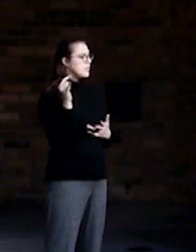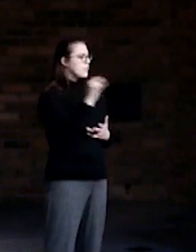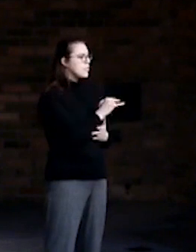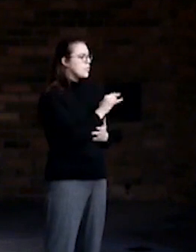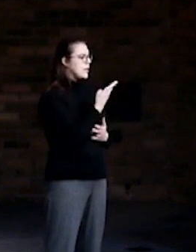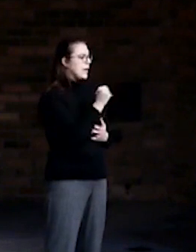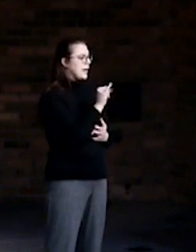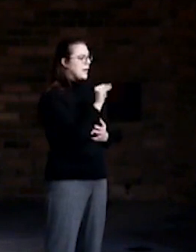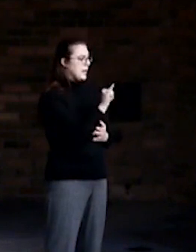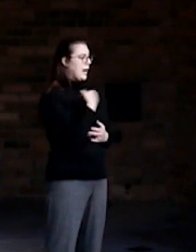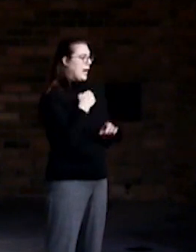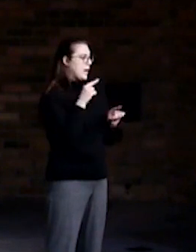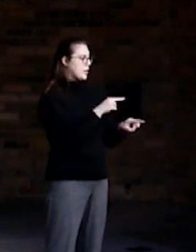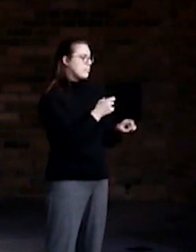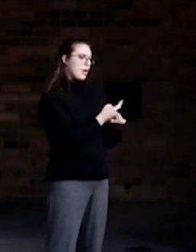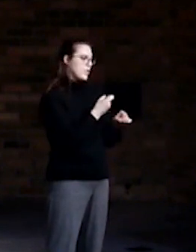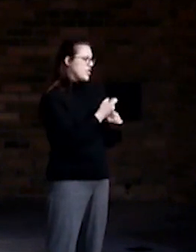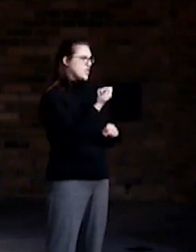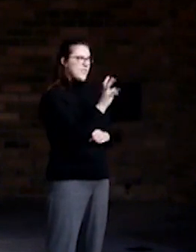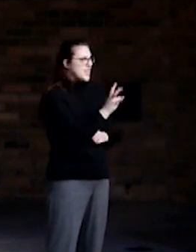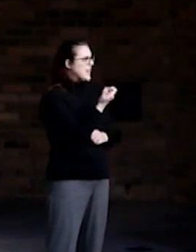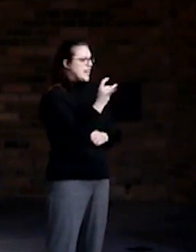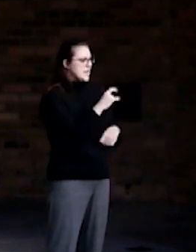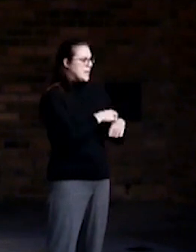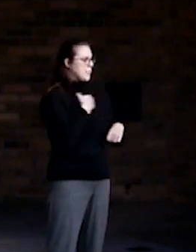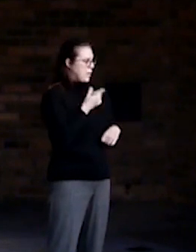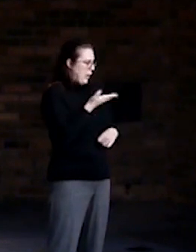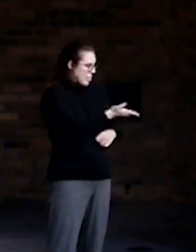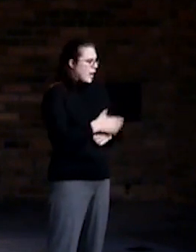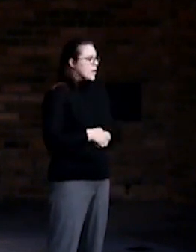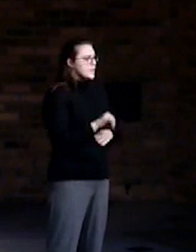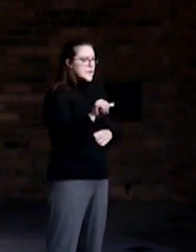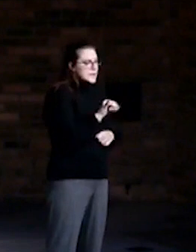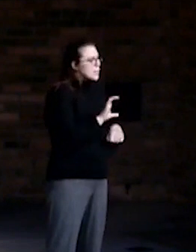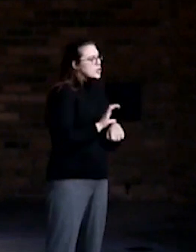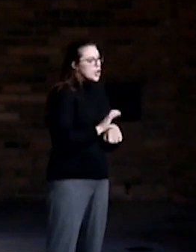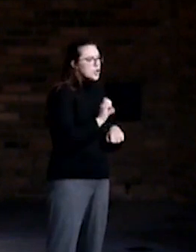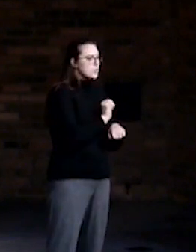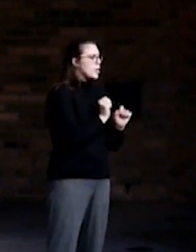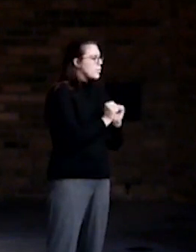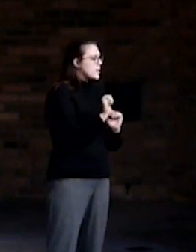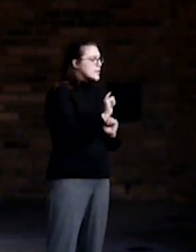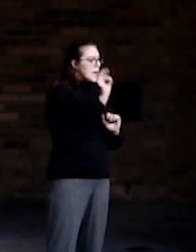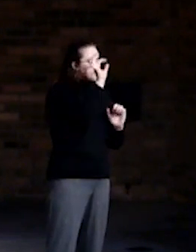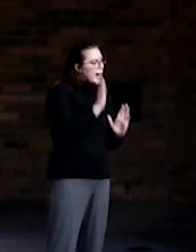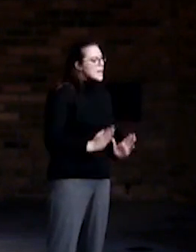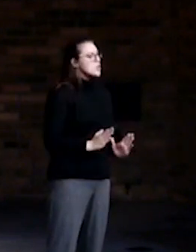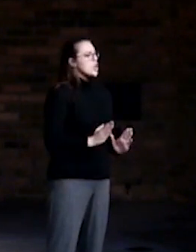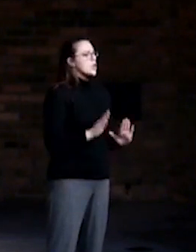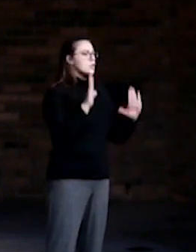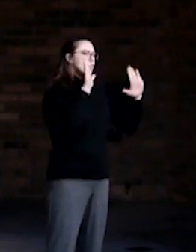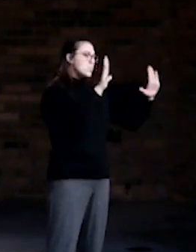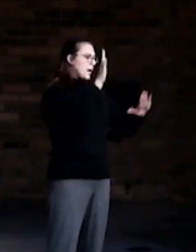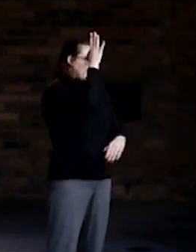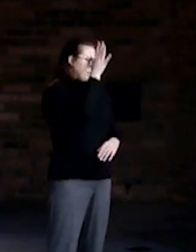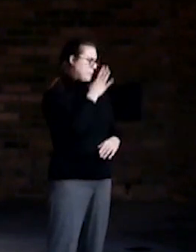Haiti every year. Been there 17, 18 times now. And I go to the same church, and we work with the same pastor, and he's just a great man of God.